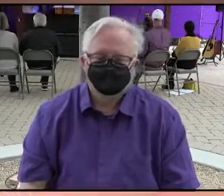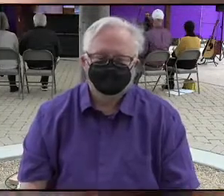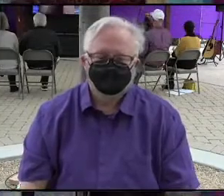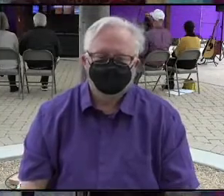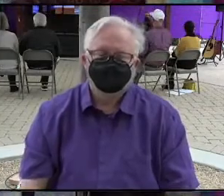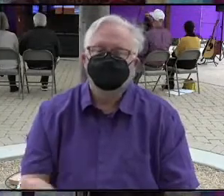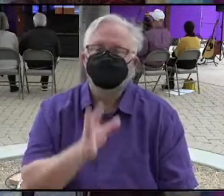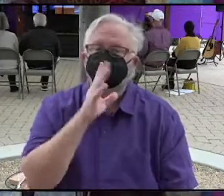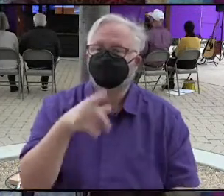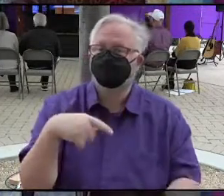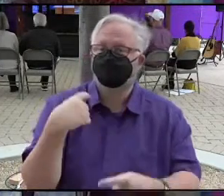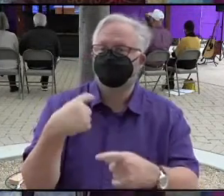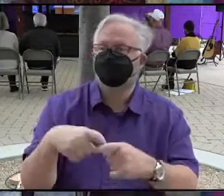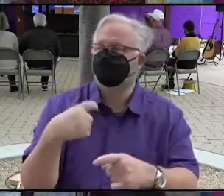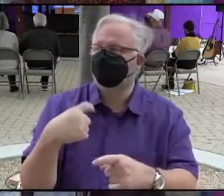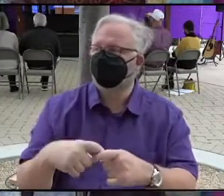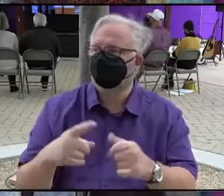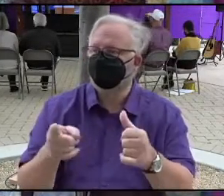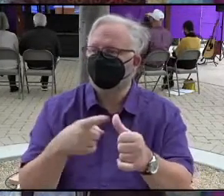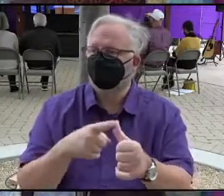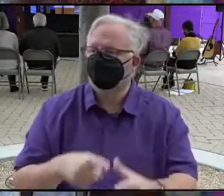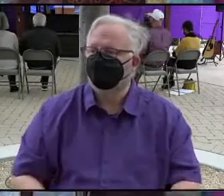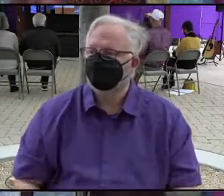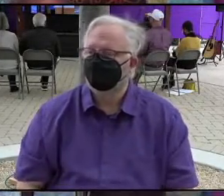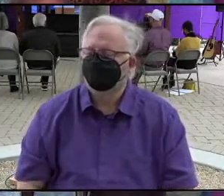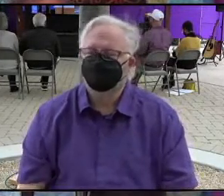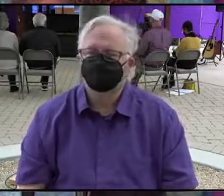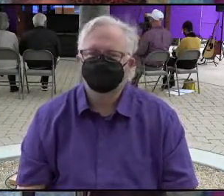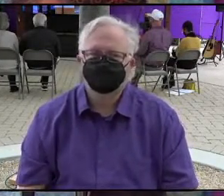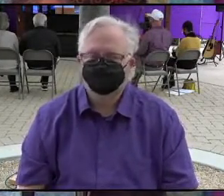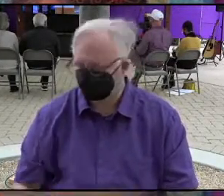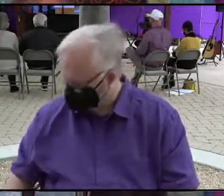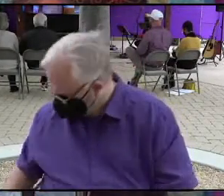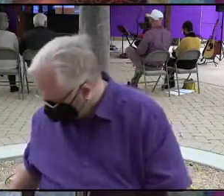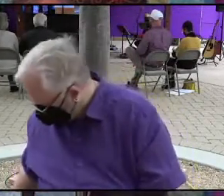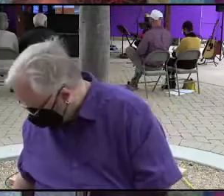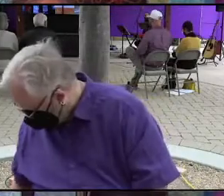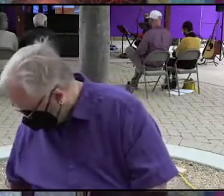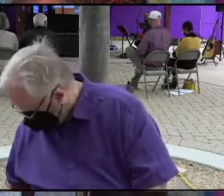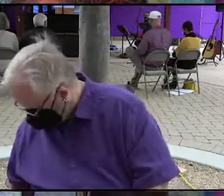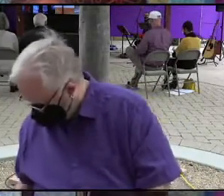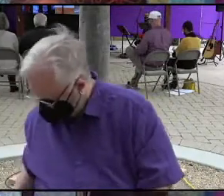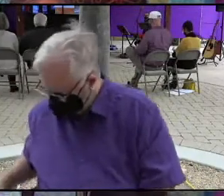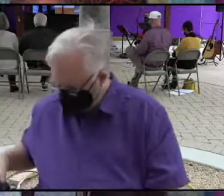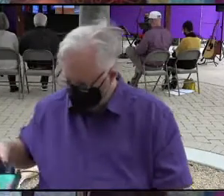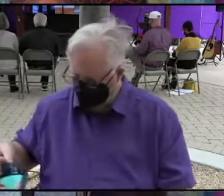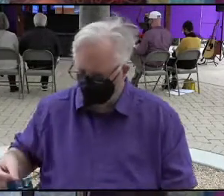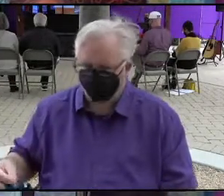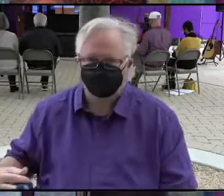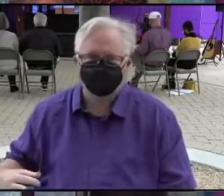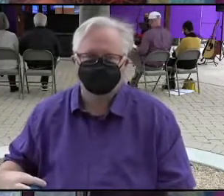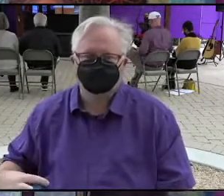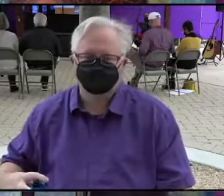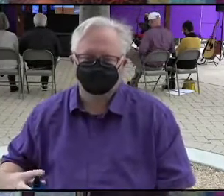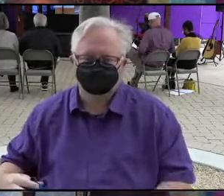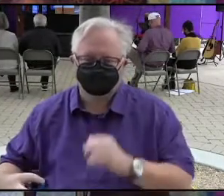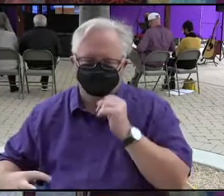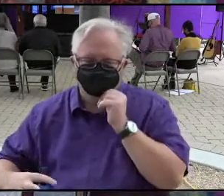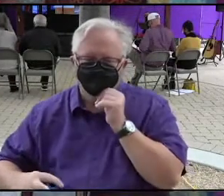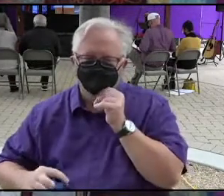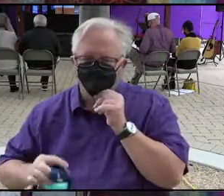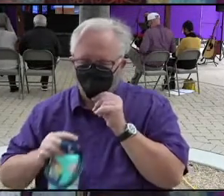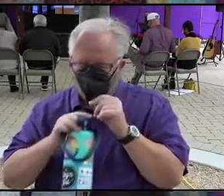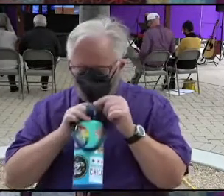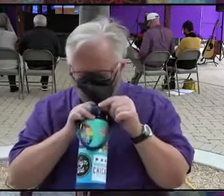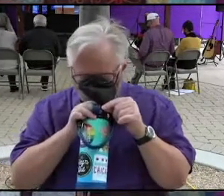La ofrenda de generosidad este mes y también en el mes de mayo se destinará a Environmental Health Coalition de